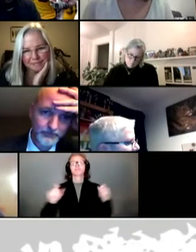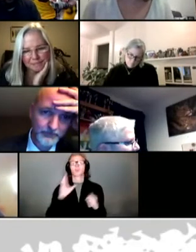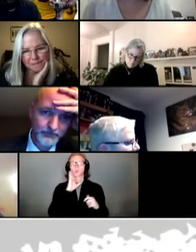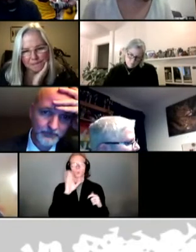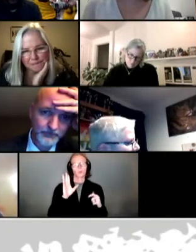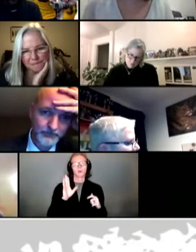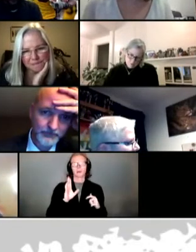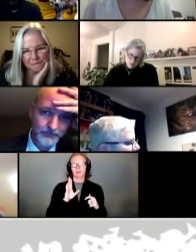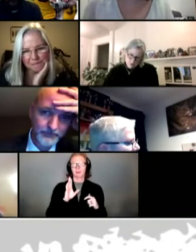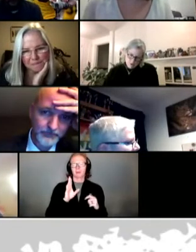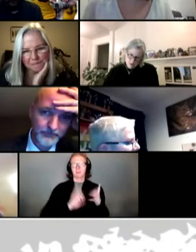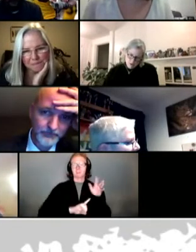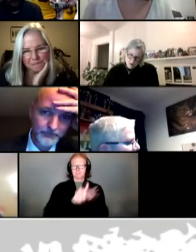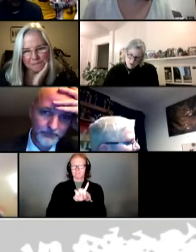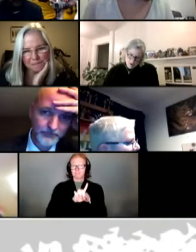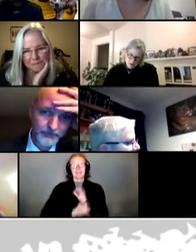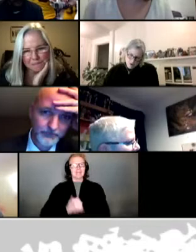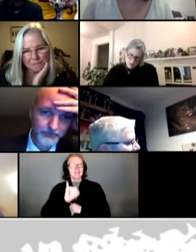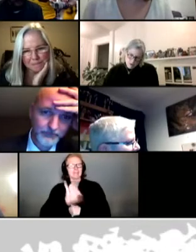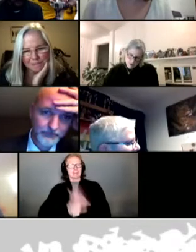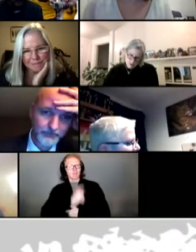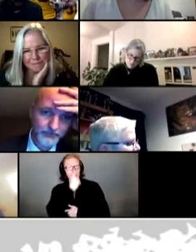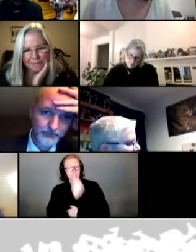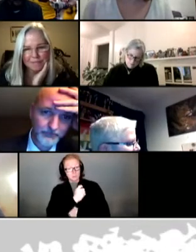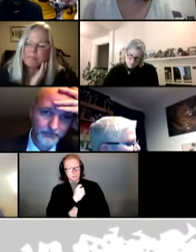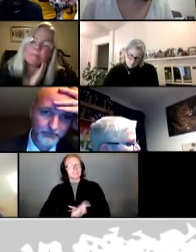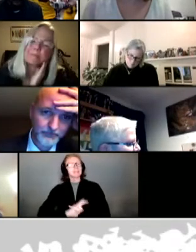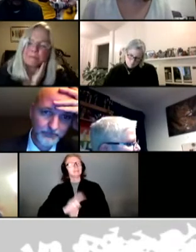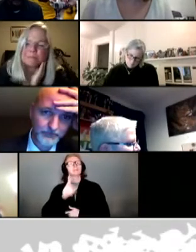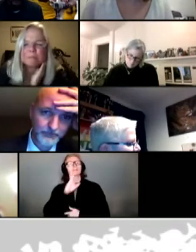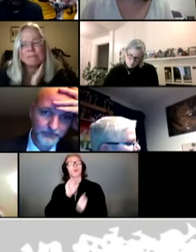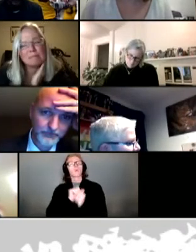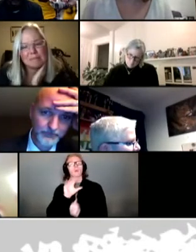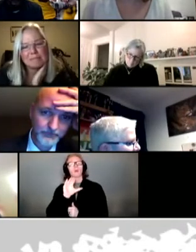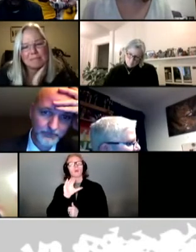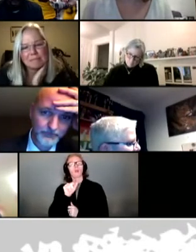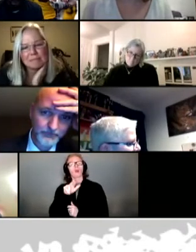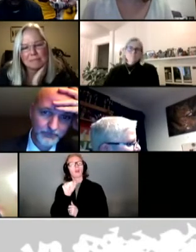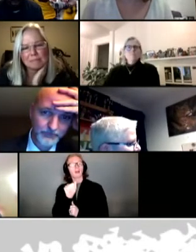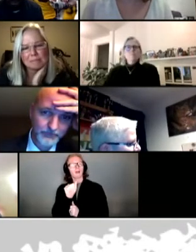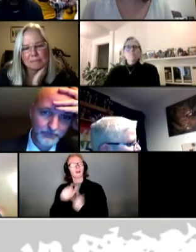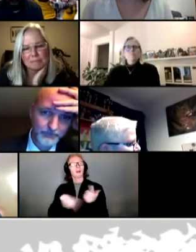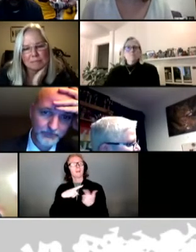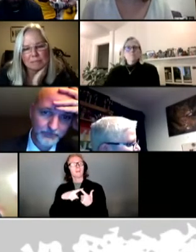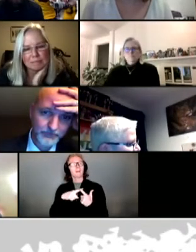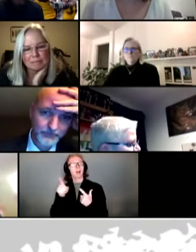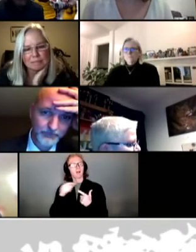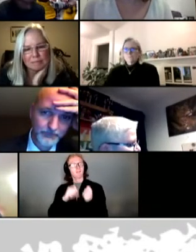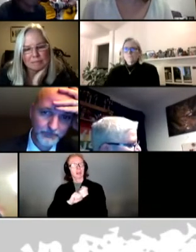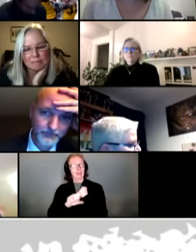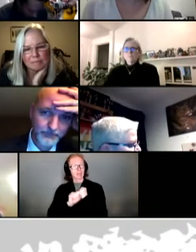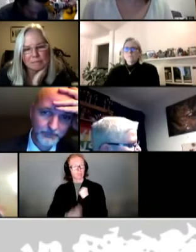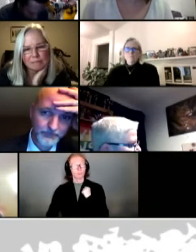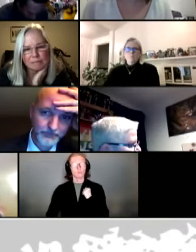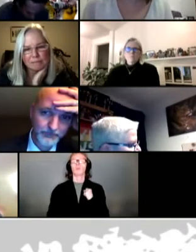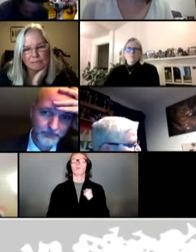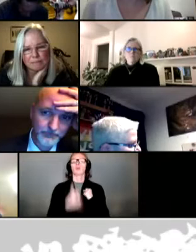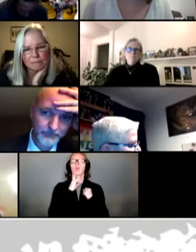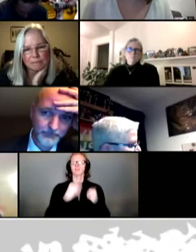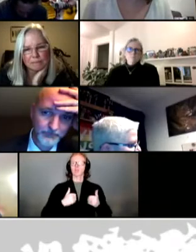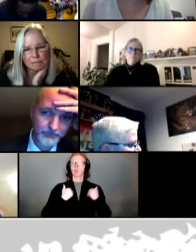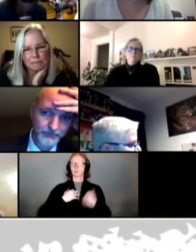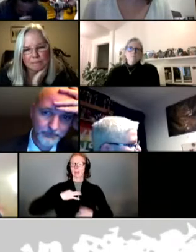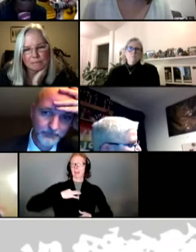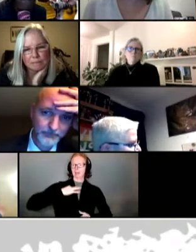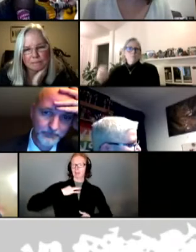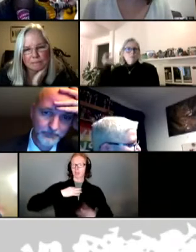you're interested, see Claudia about flyers and We also have youth applications.